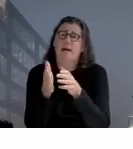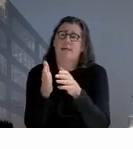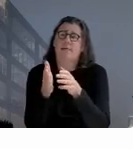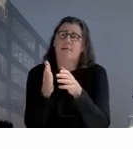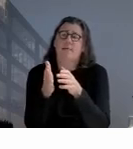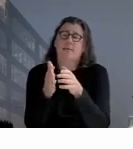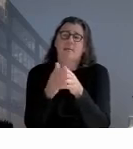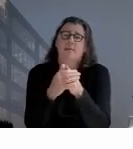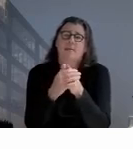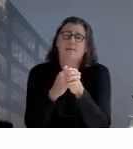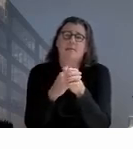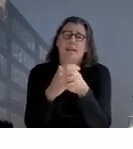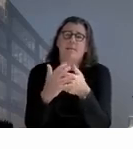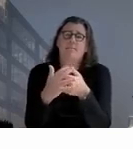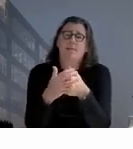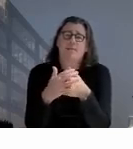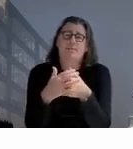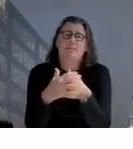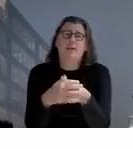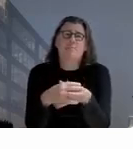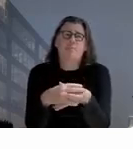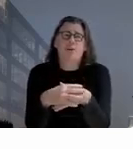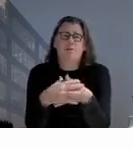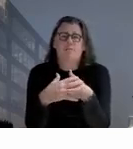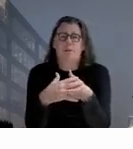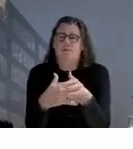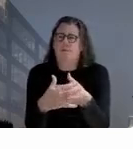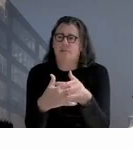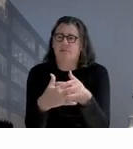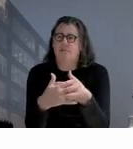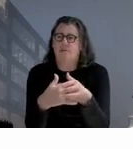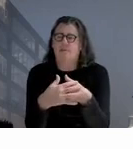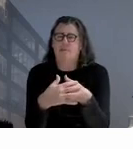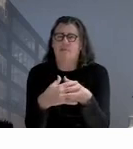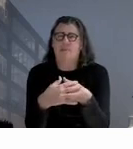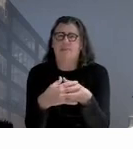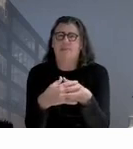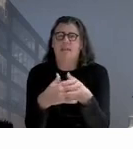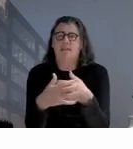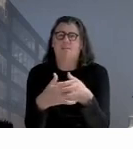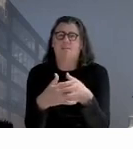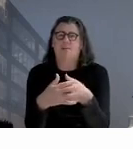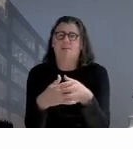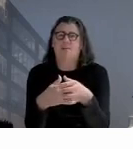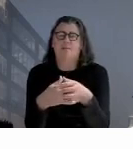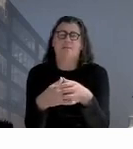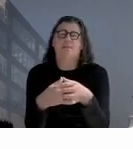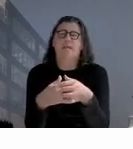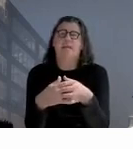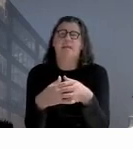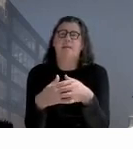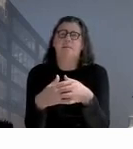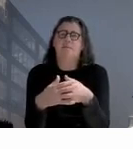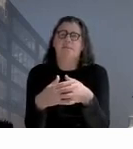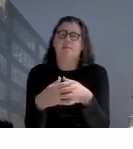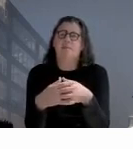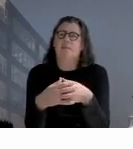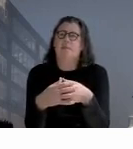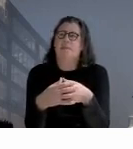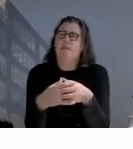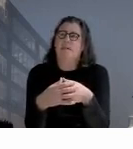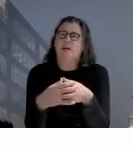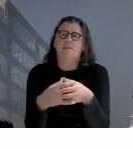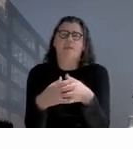of less bad. Sustainable is a really modest proposition for us. To be sustainable means that we sustain our